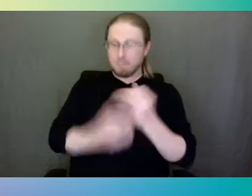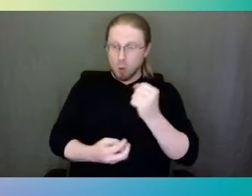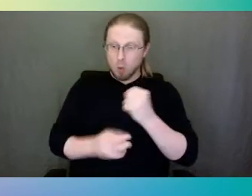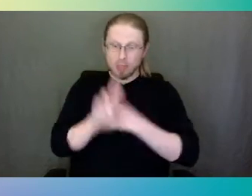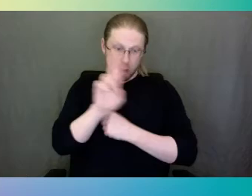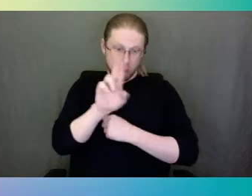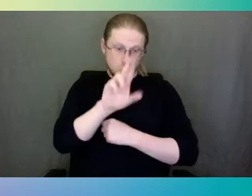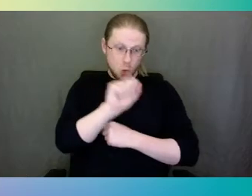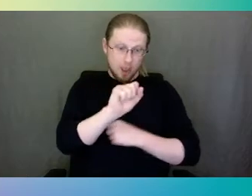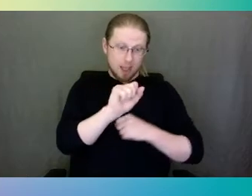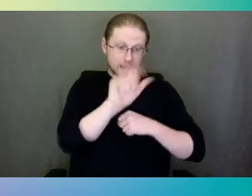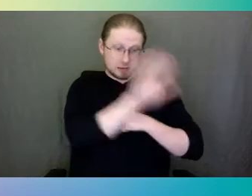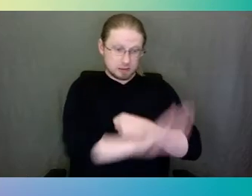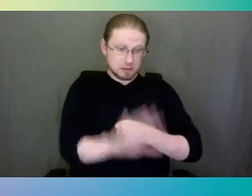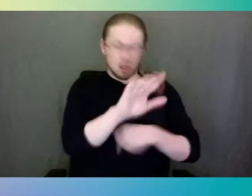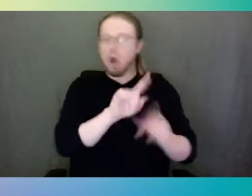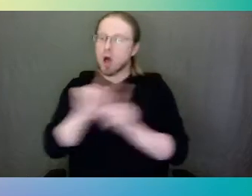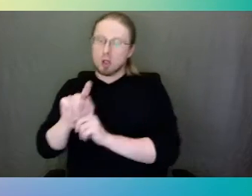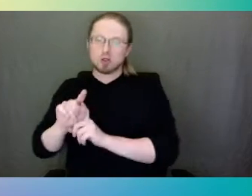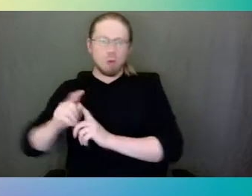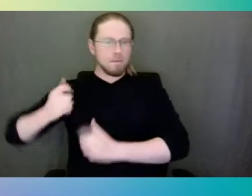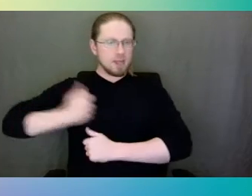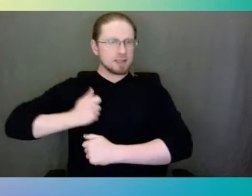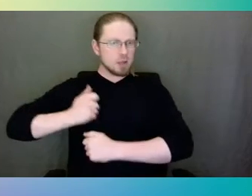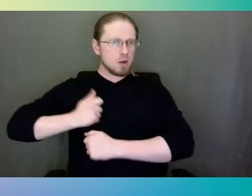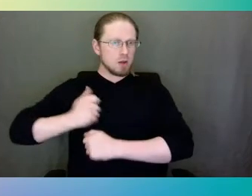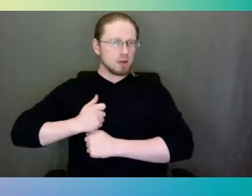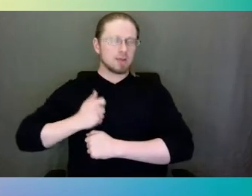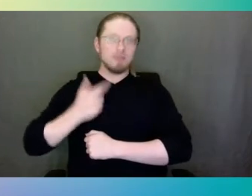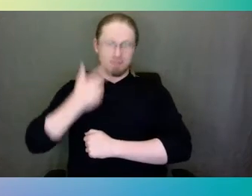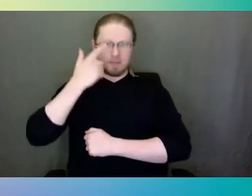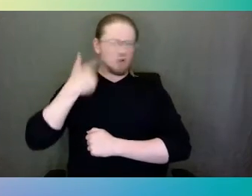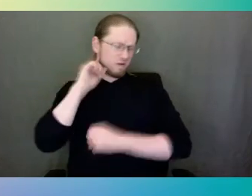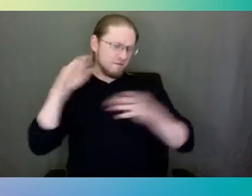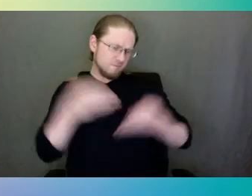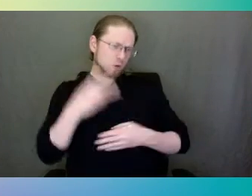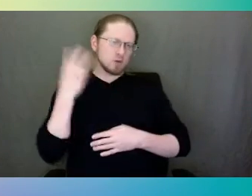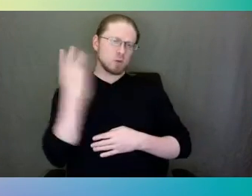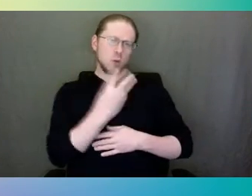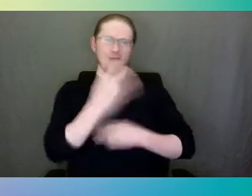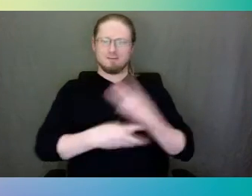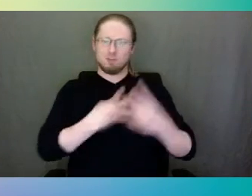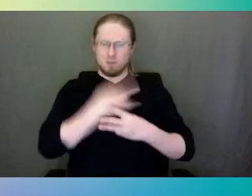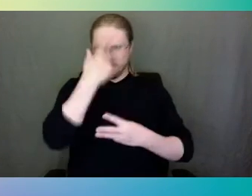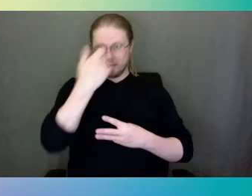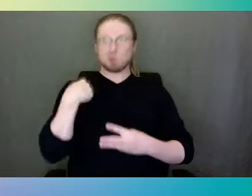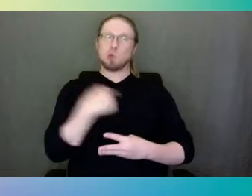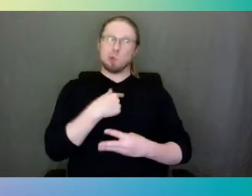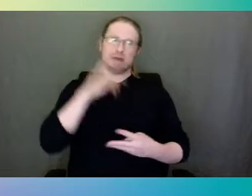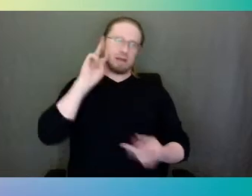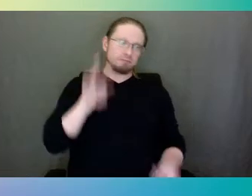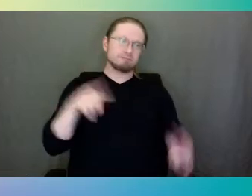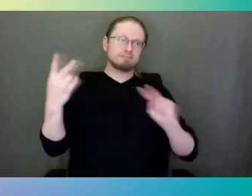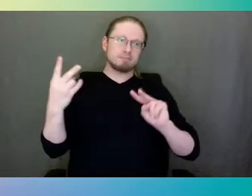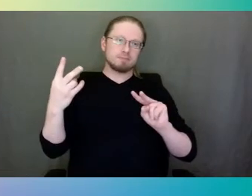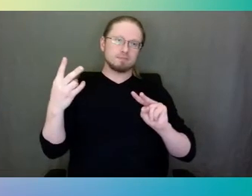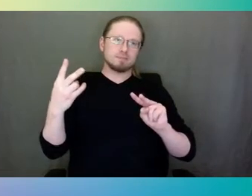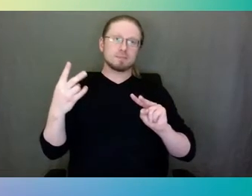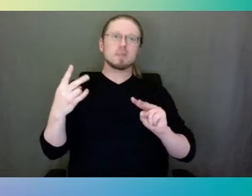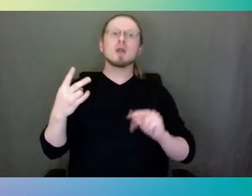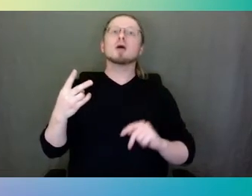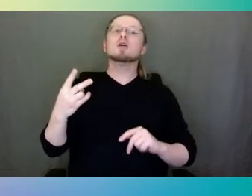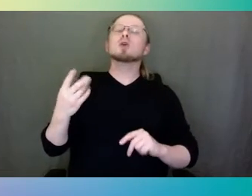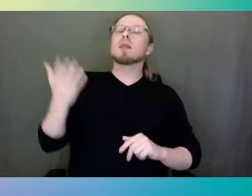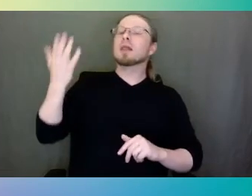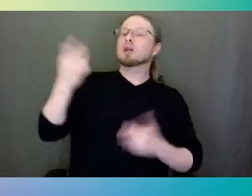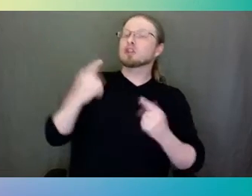because we are the ones that made the mistake. So one incident happened during the last pandemic, the 1918